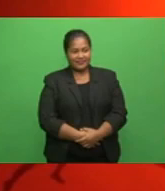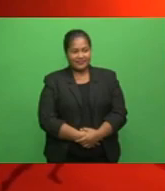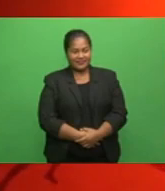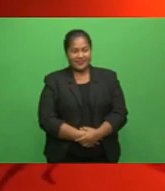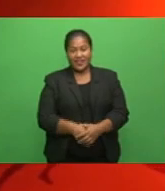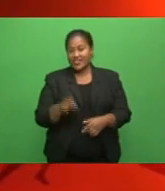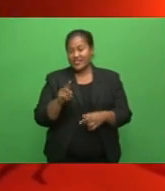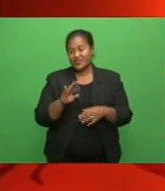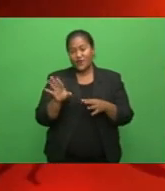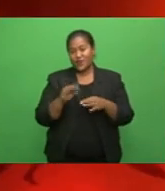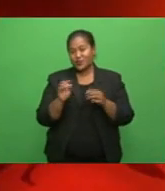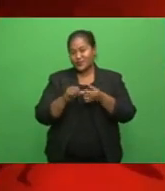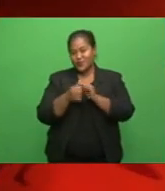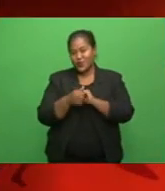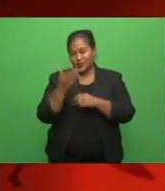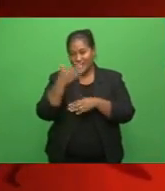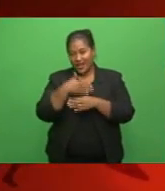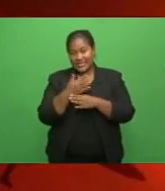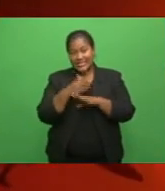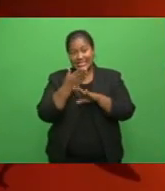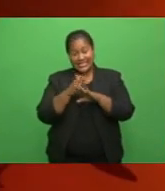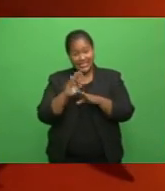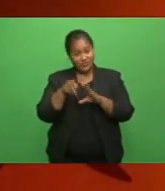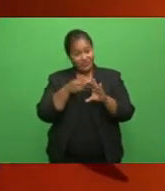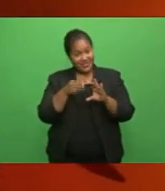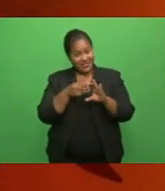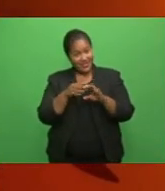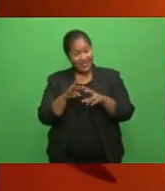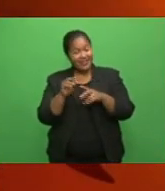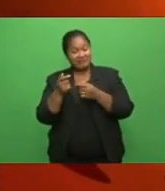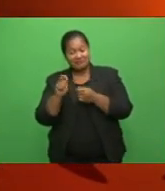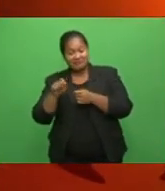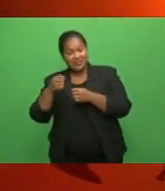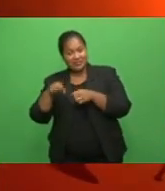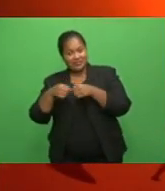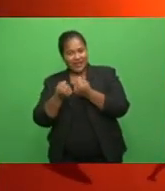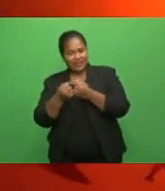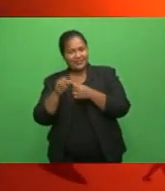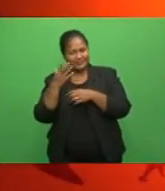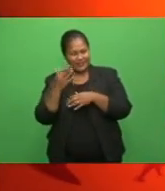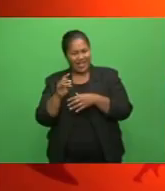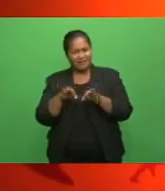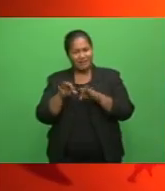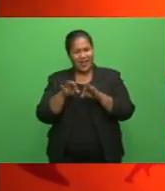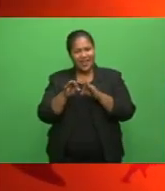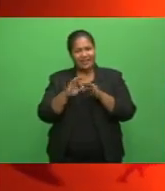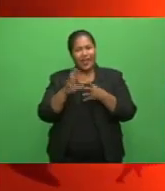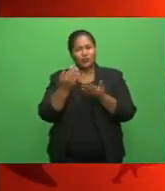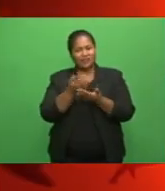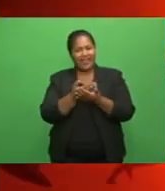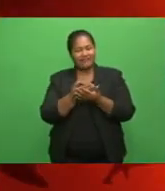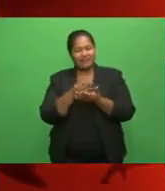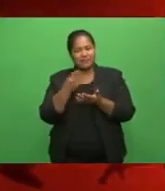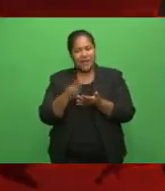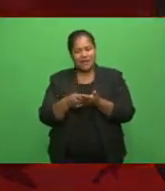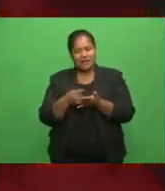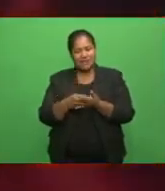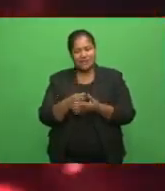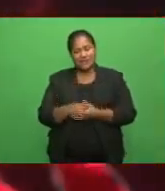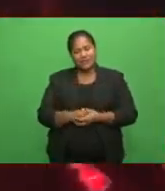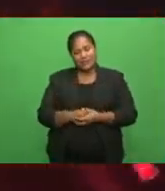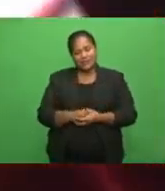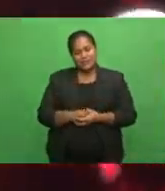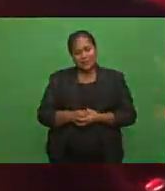That's it from Sports Tonight. In new media after the break, tips to save you money on phone plans. This and more coming up.